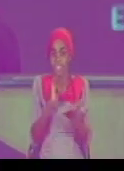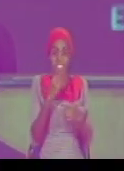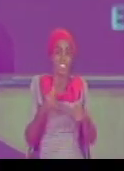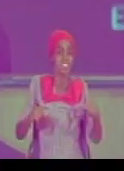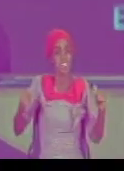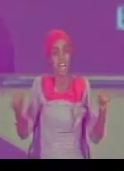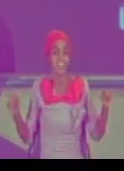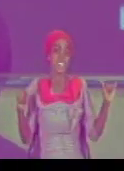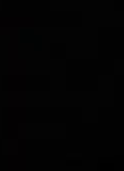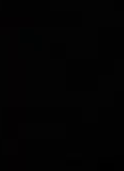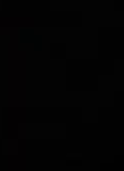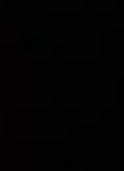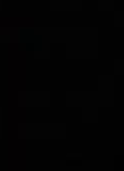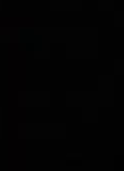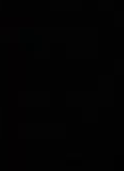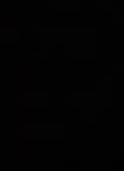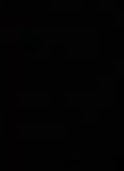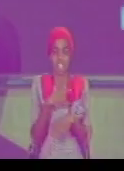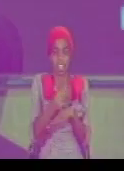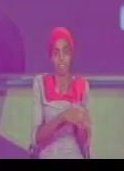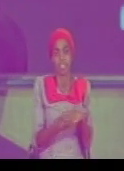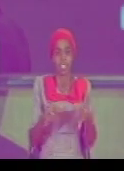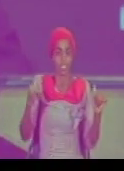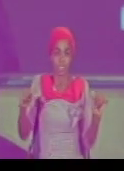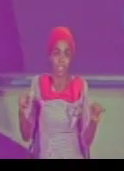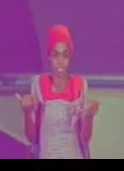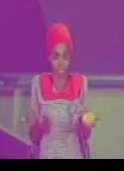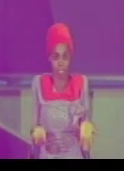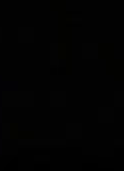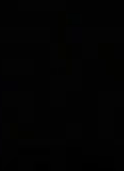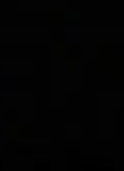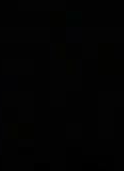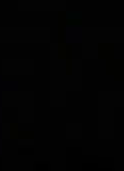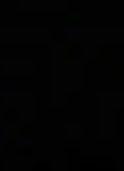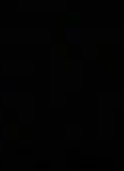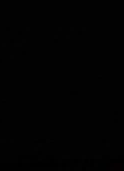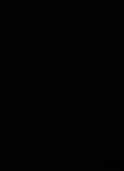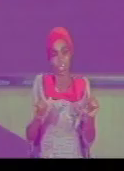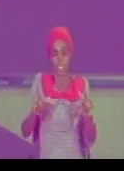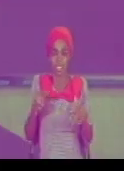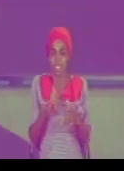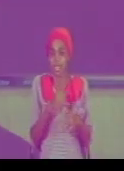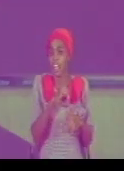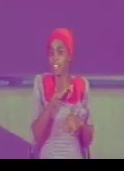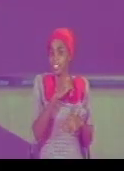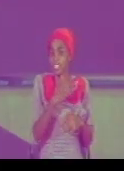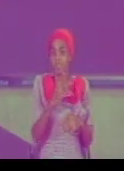after the dancing, then there was no water to drink. They had not given